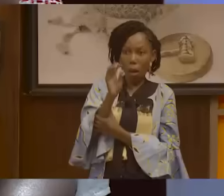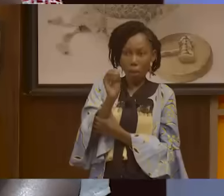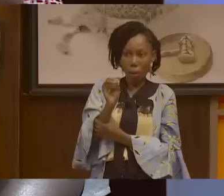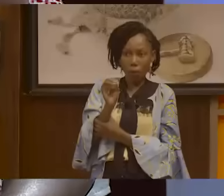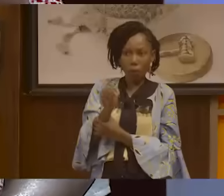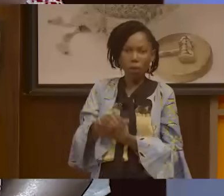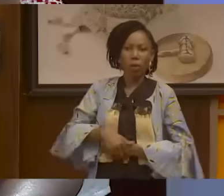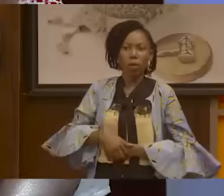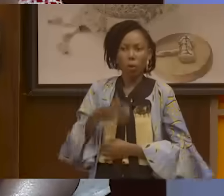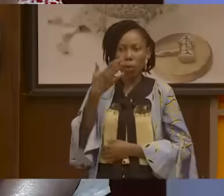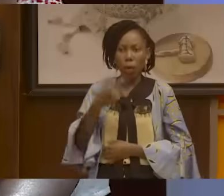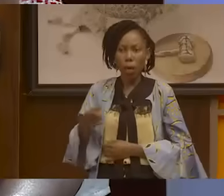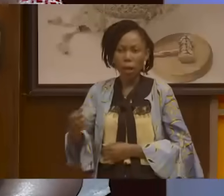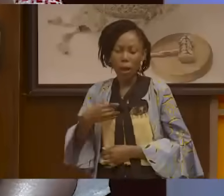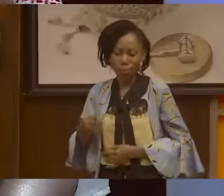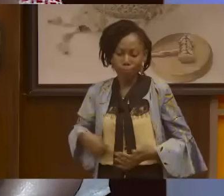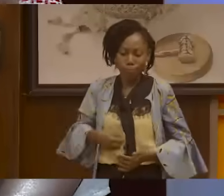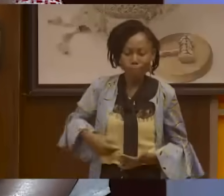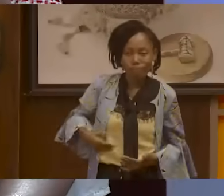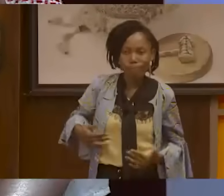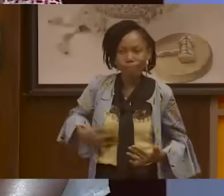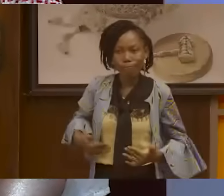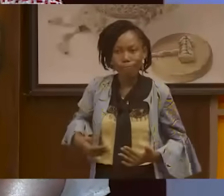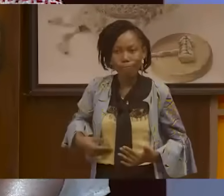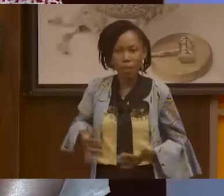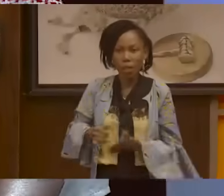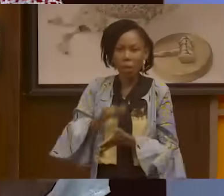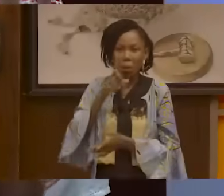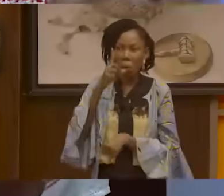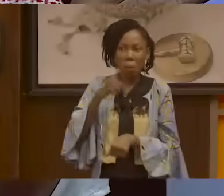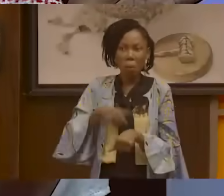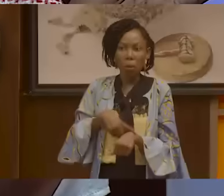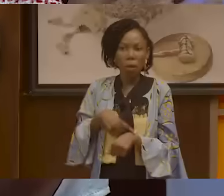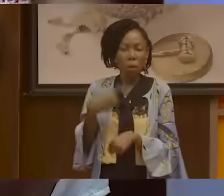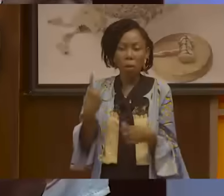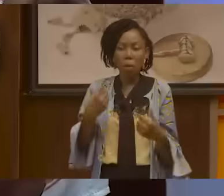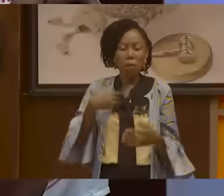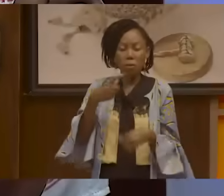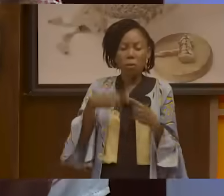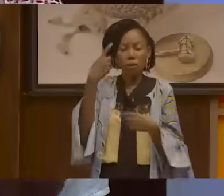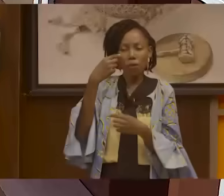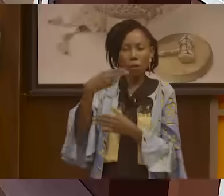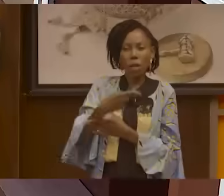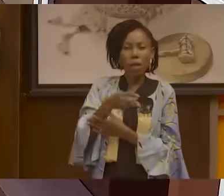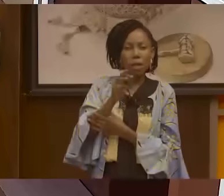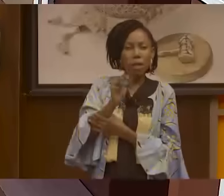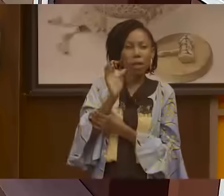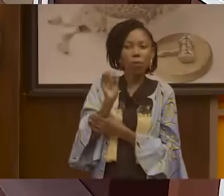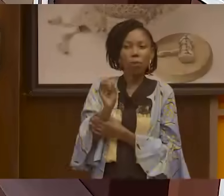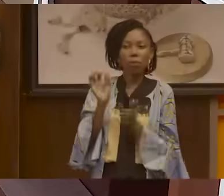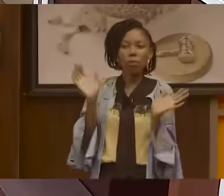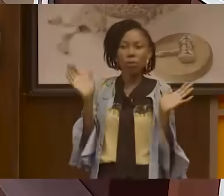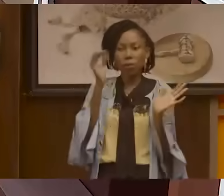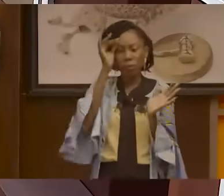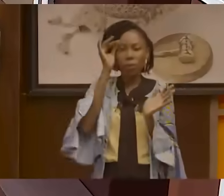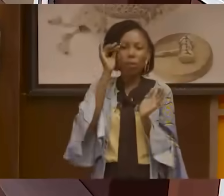one, I took. She was having running stomach then. So I took her just once. That was last year. That was it. The HMO. That was the only time.